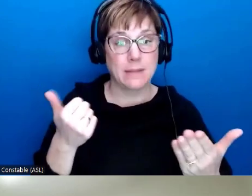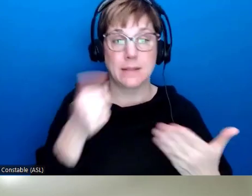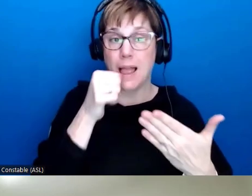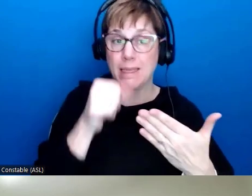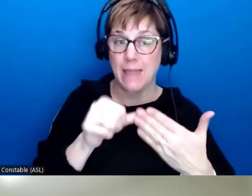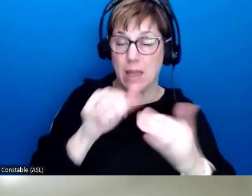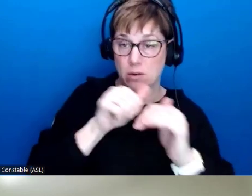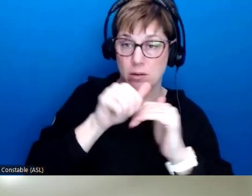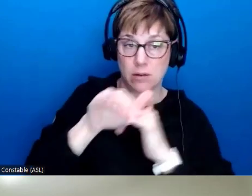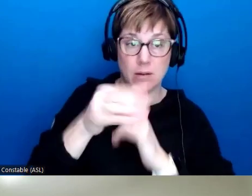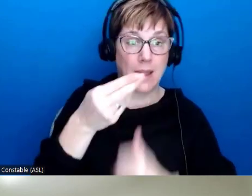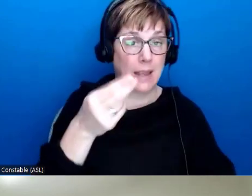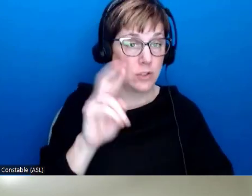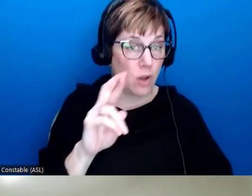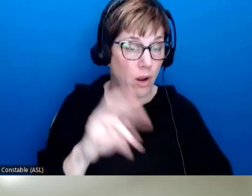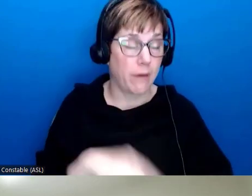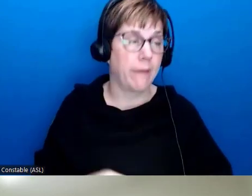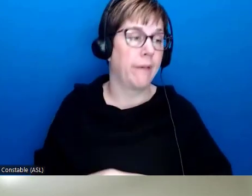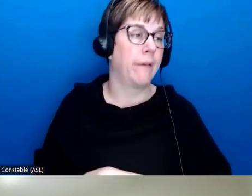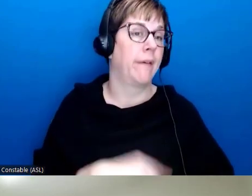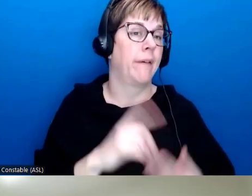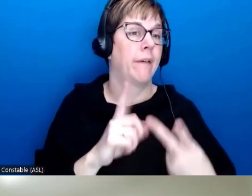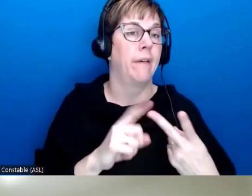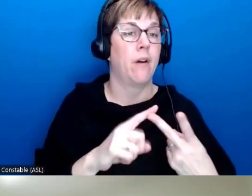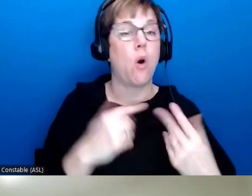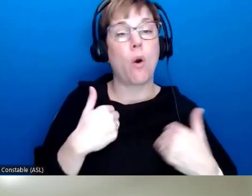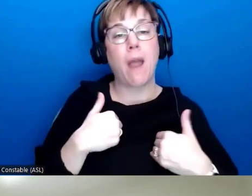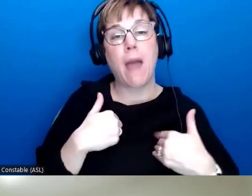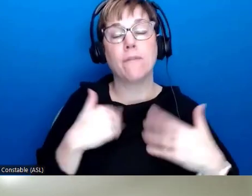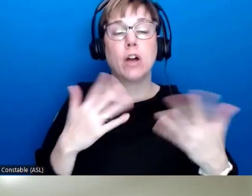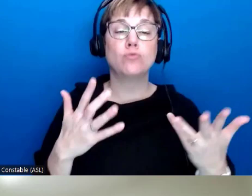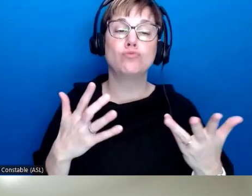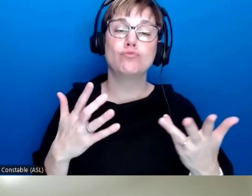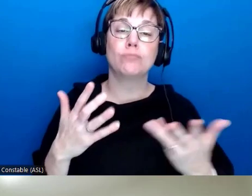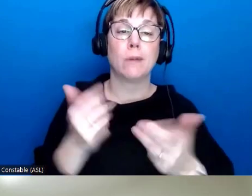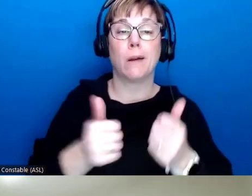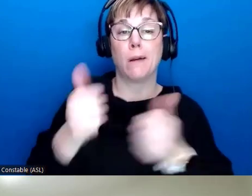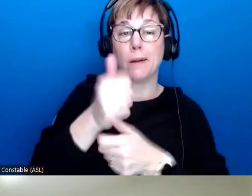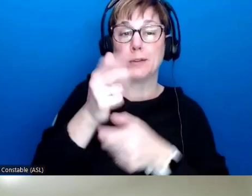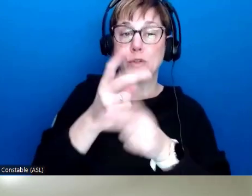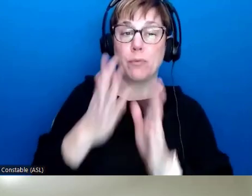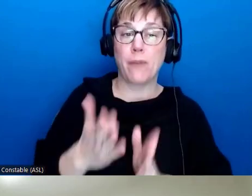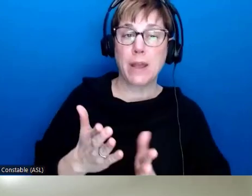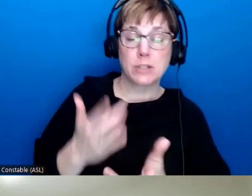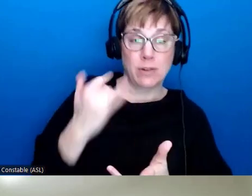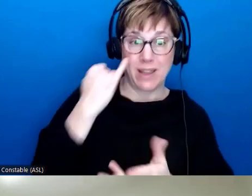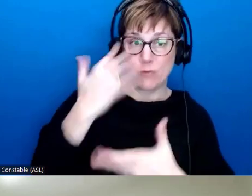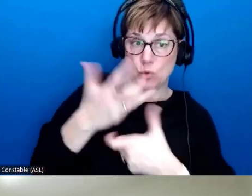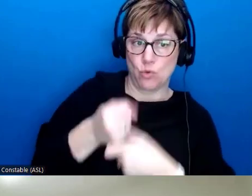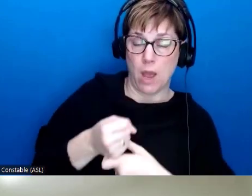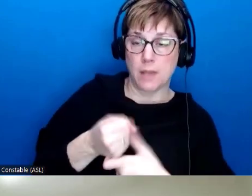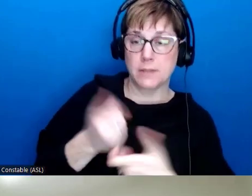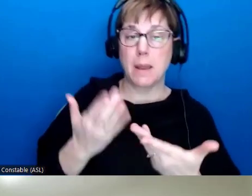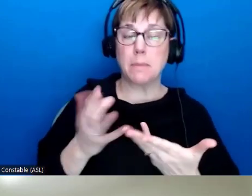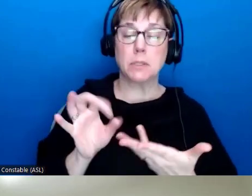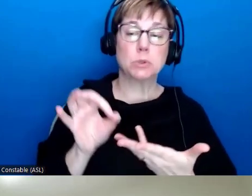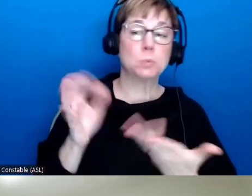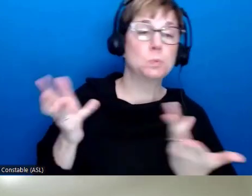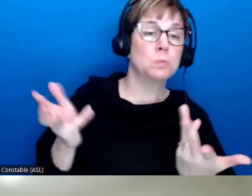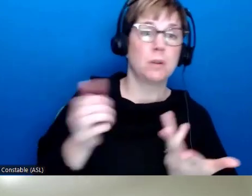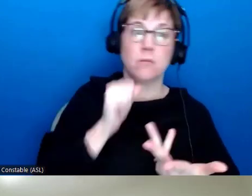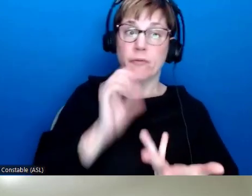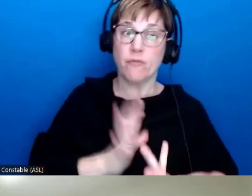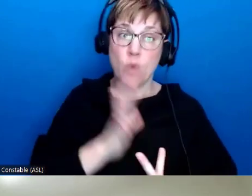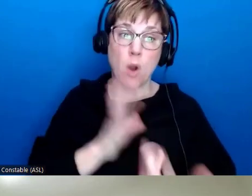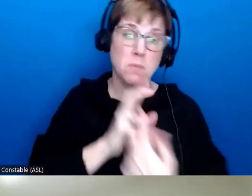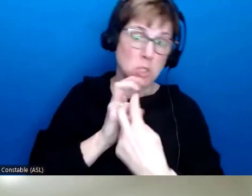Human Resources. It might be better to have an informal conversation with your supervisor if that's a person that you trust. But I think we'll